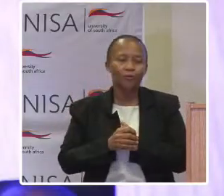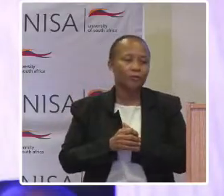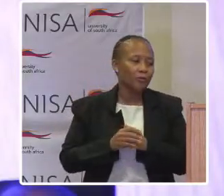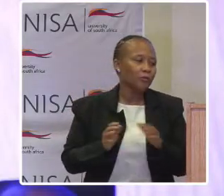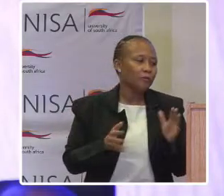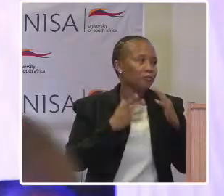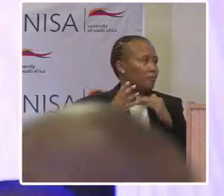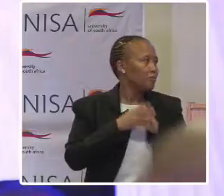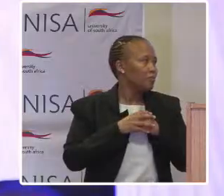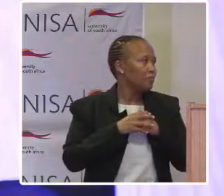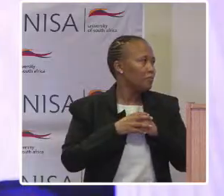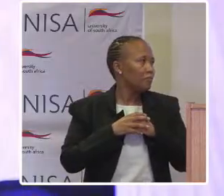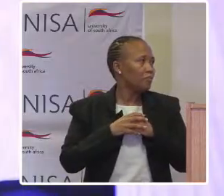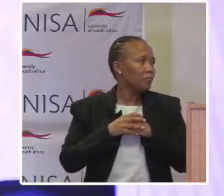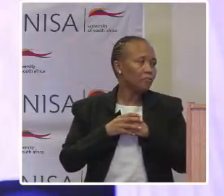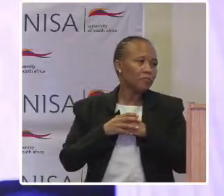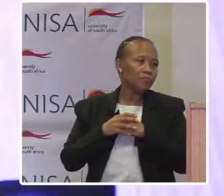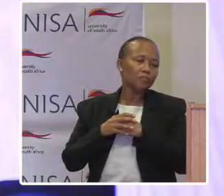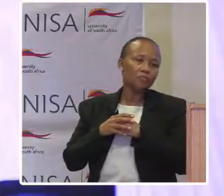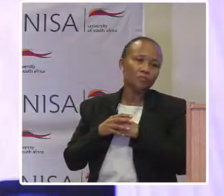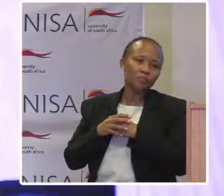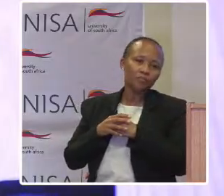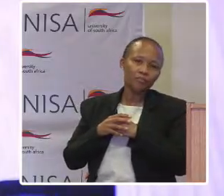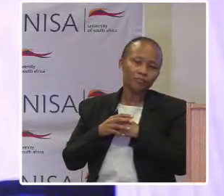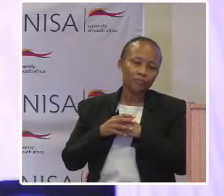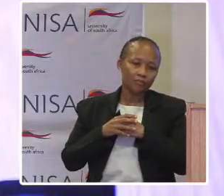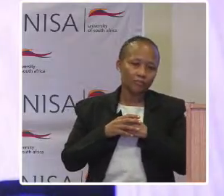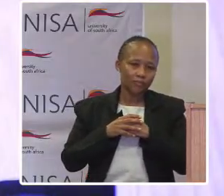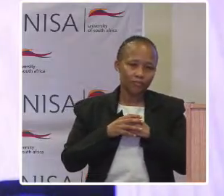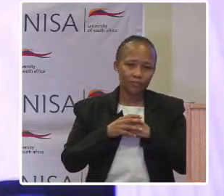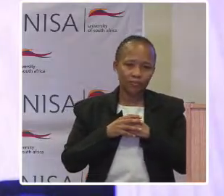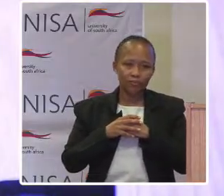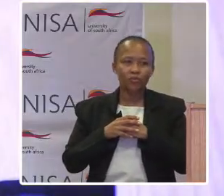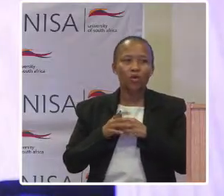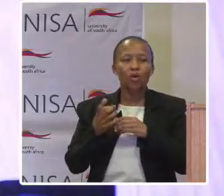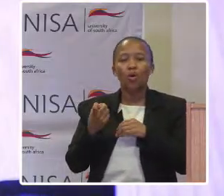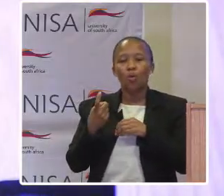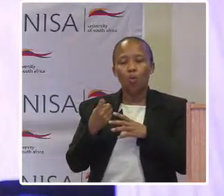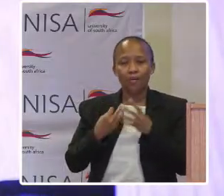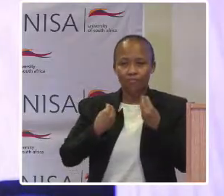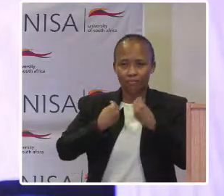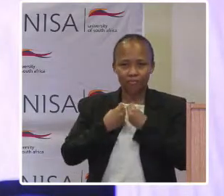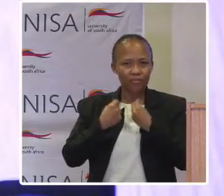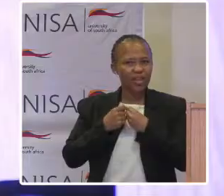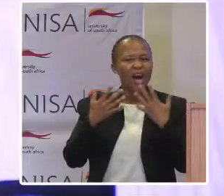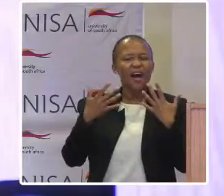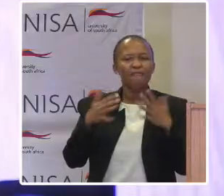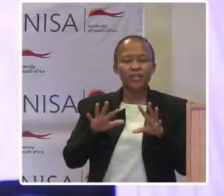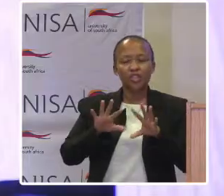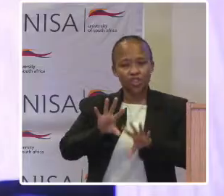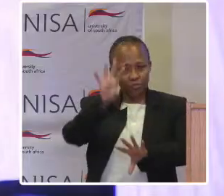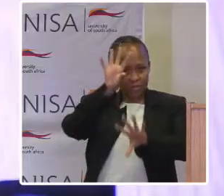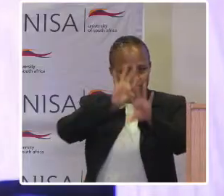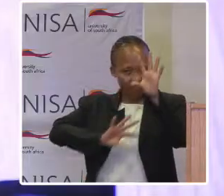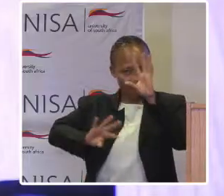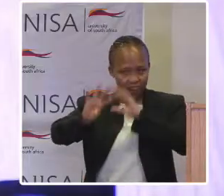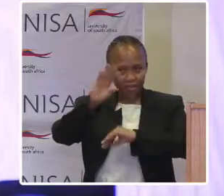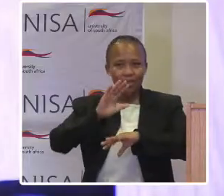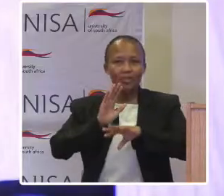me go back a bit, one of the things that I learned when I was working at the South African